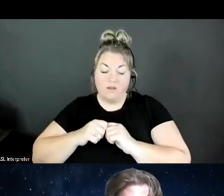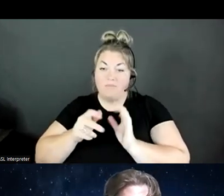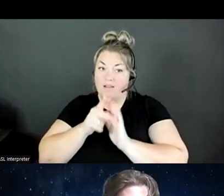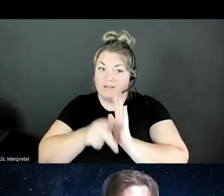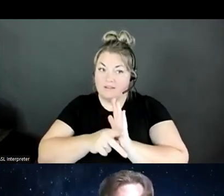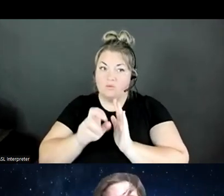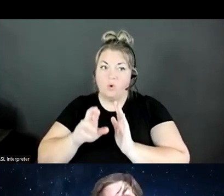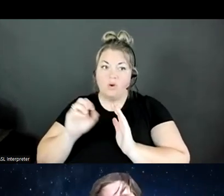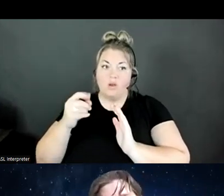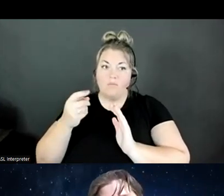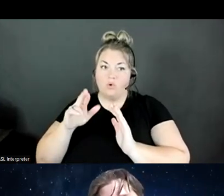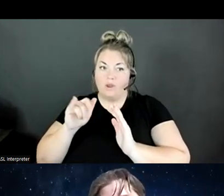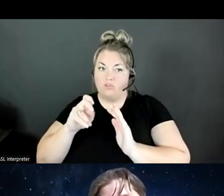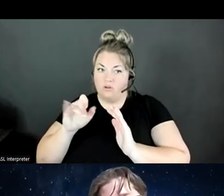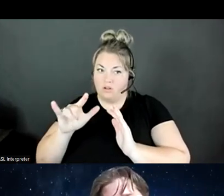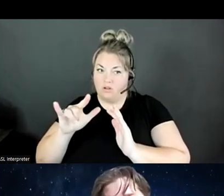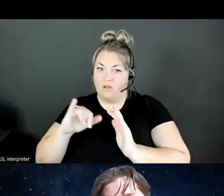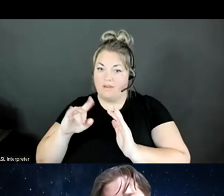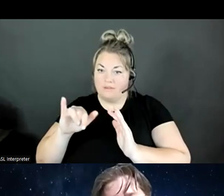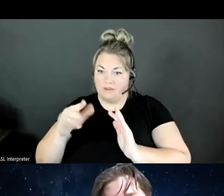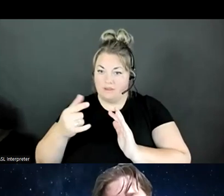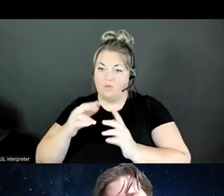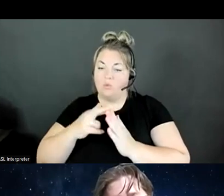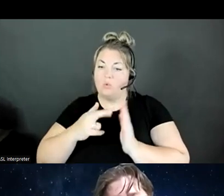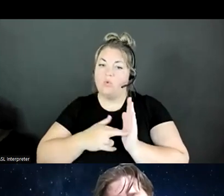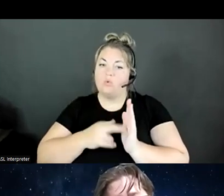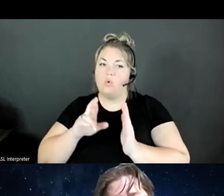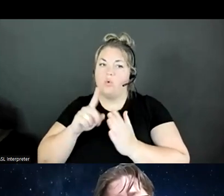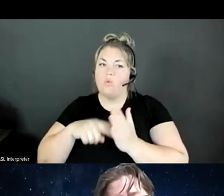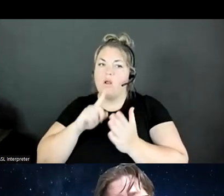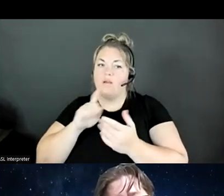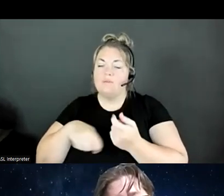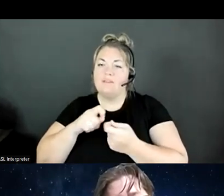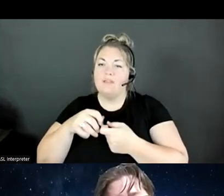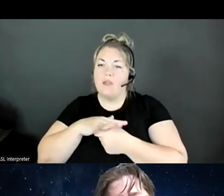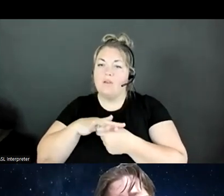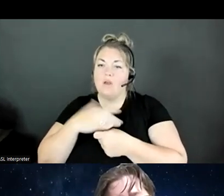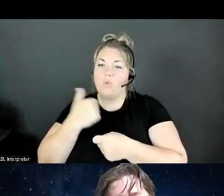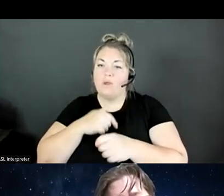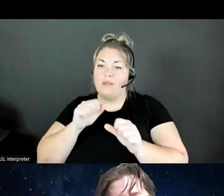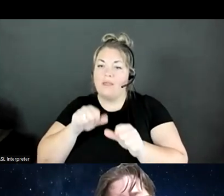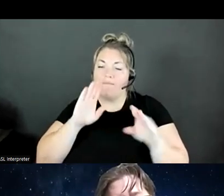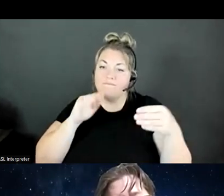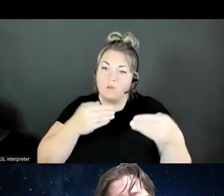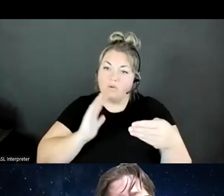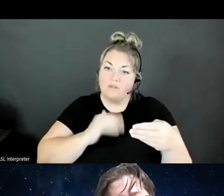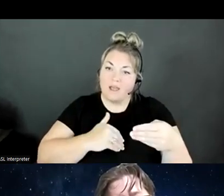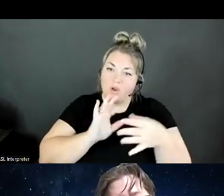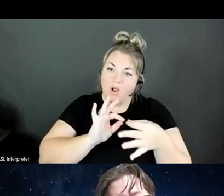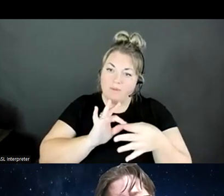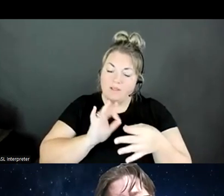policies or operationalizing the rules, or what are those specific areas so that we can maybe focus our comments and our